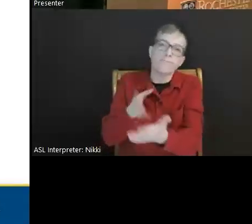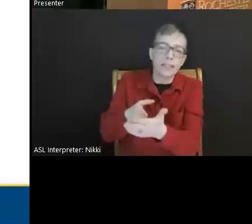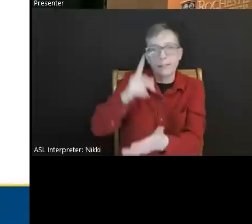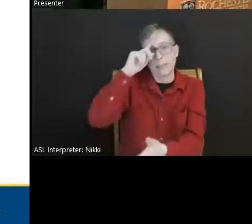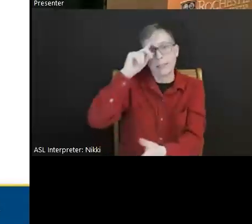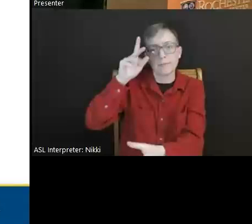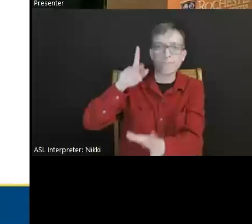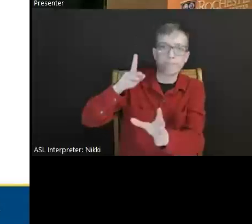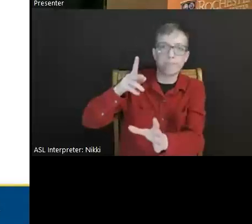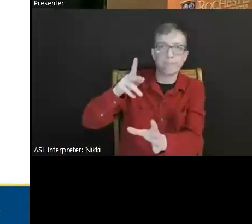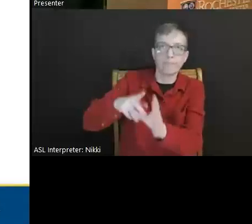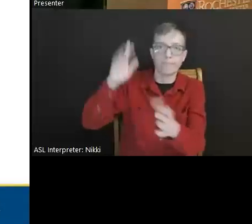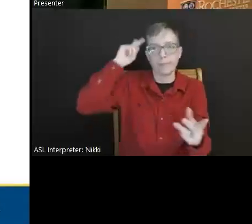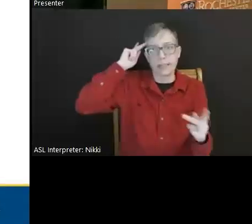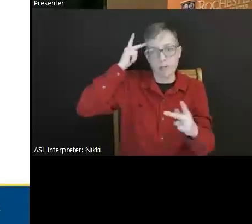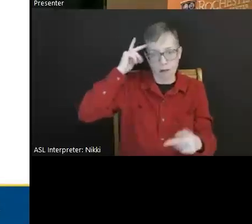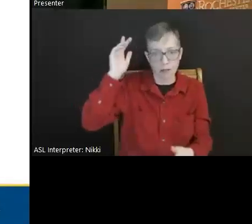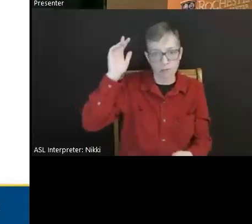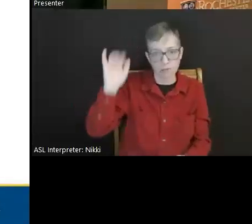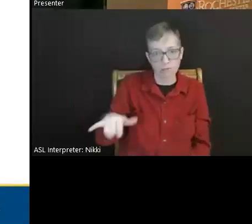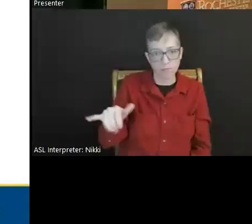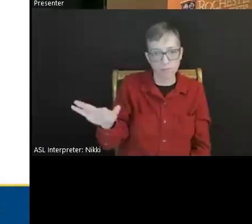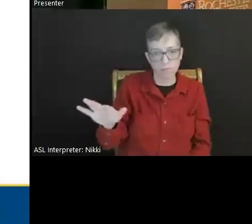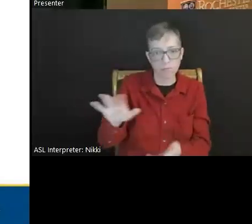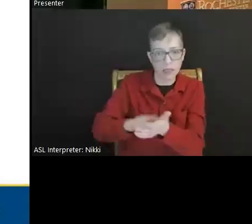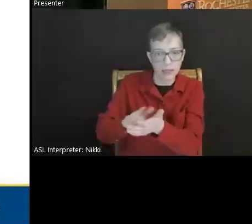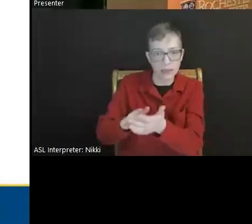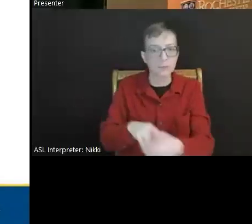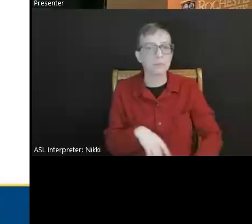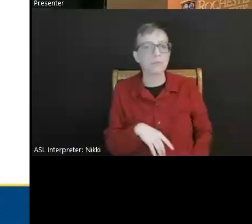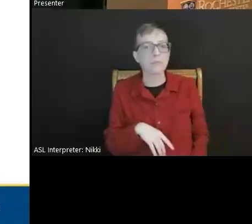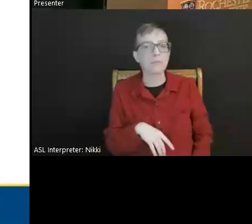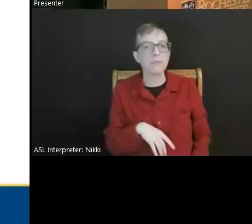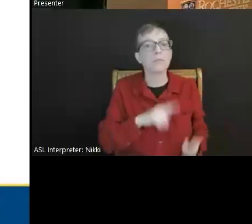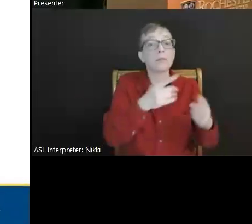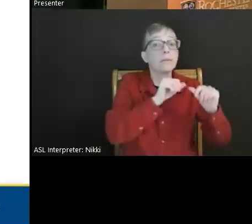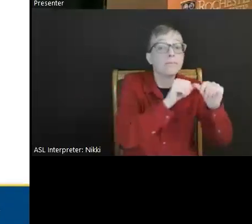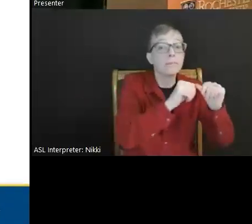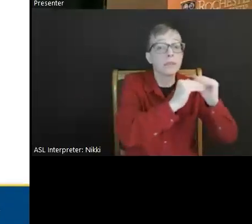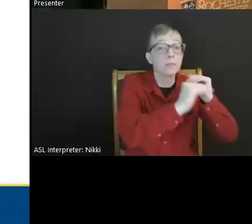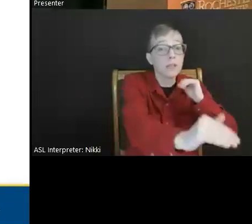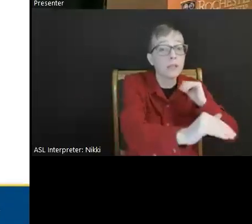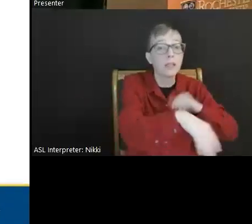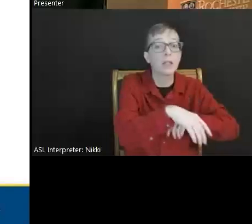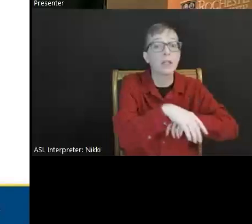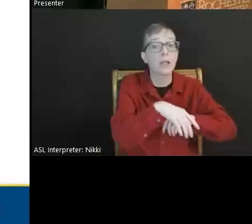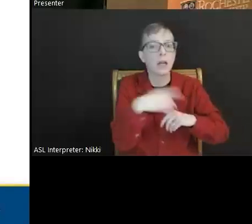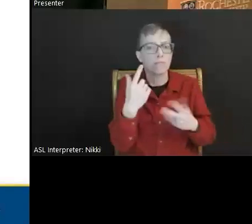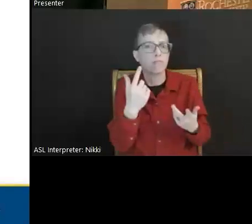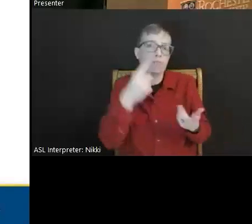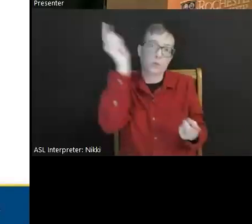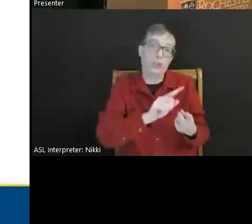reduce ambiguity in medication adherence, and they reduce reminders of illness and treatment, which is important for